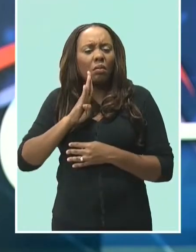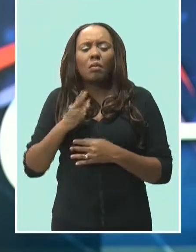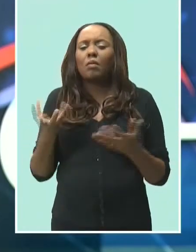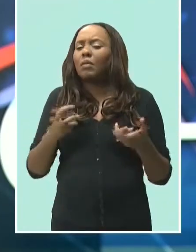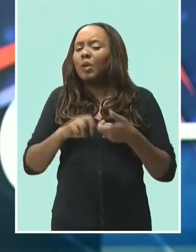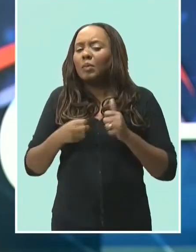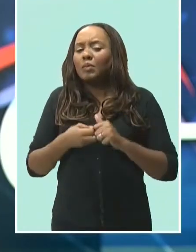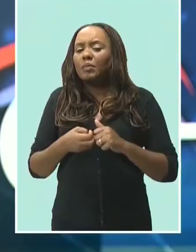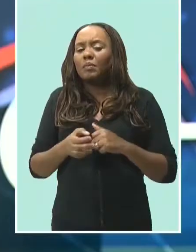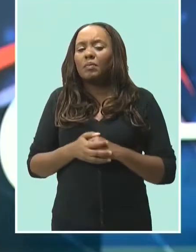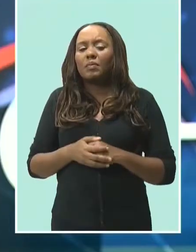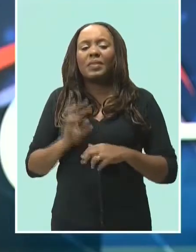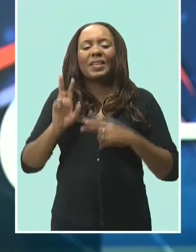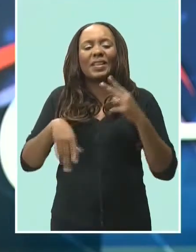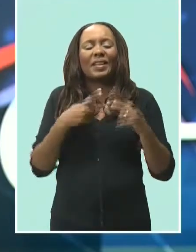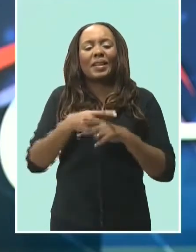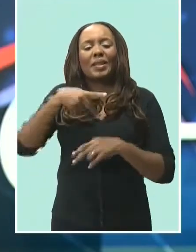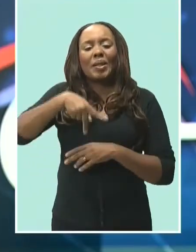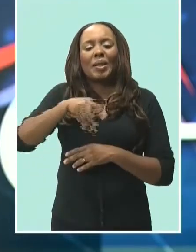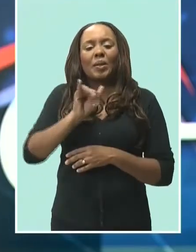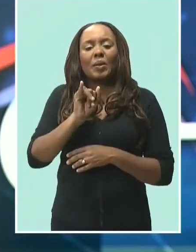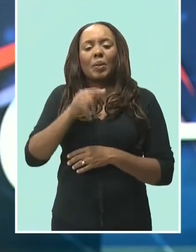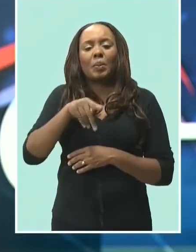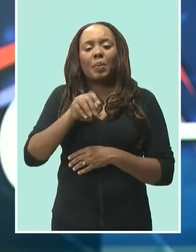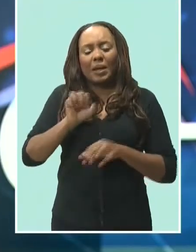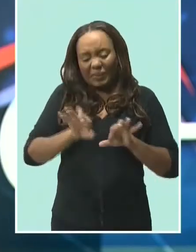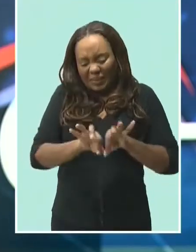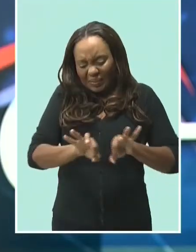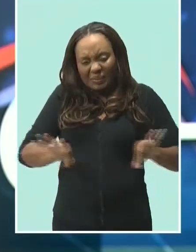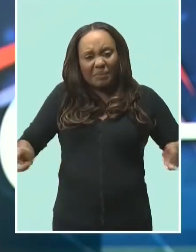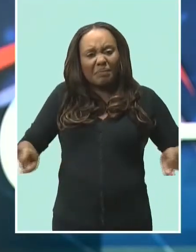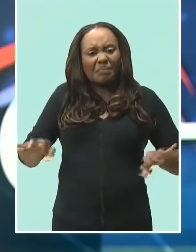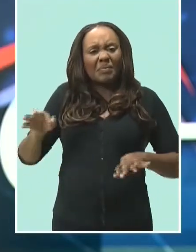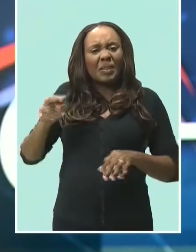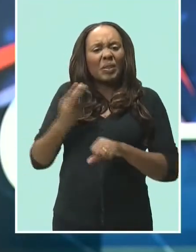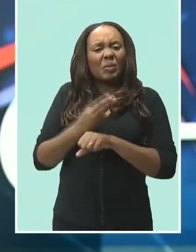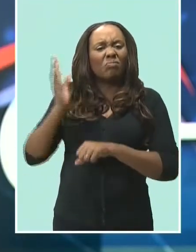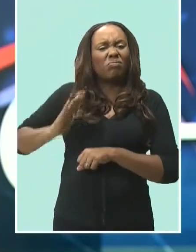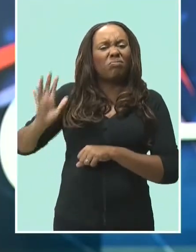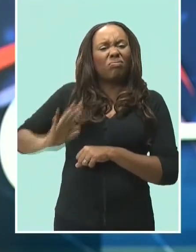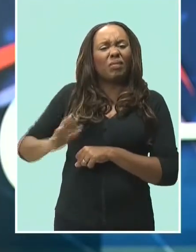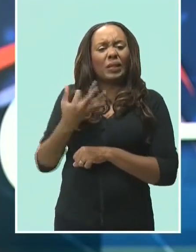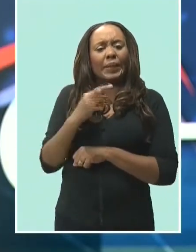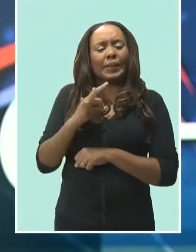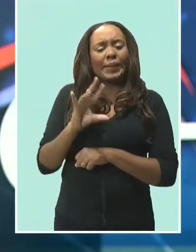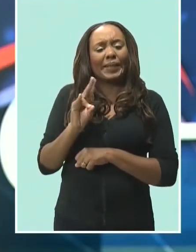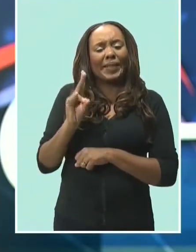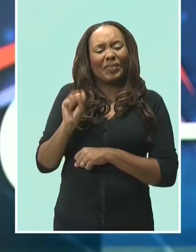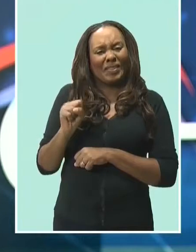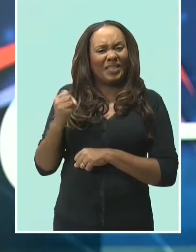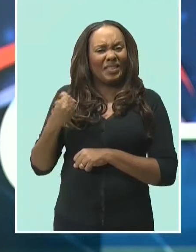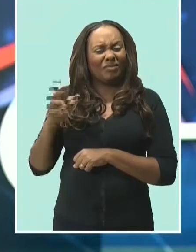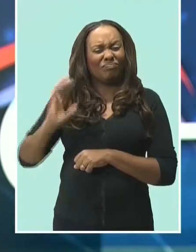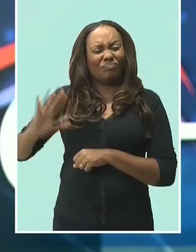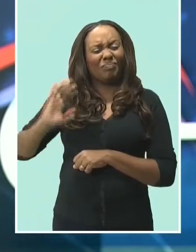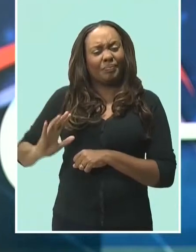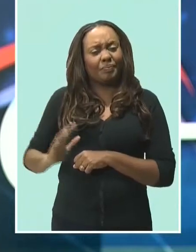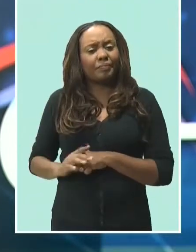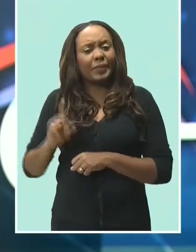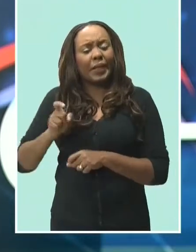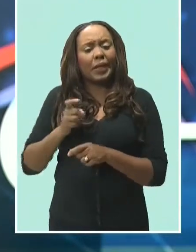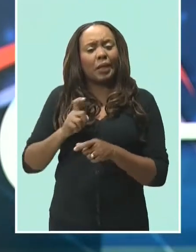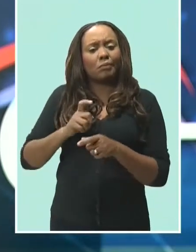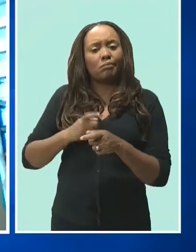lies with the types of pipes used up to the mid-1970s. Dr. Mwanza was a guest on CBC TV8's Morning